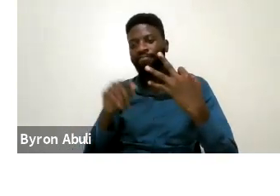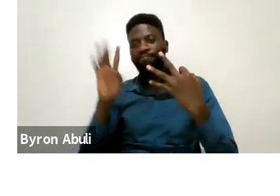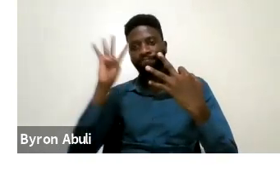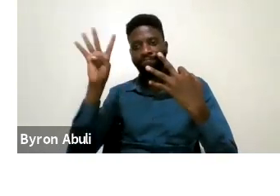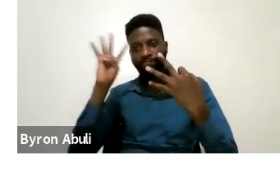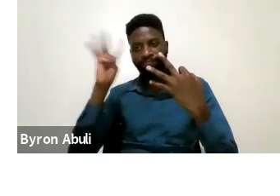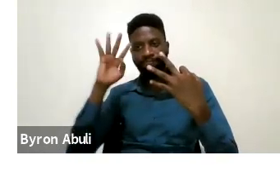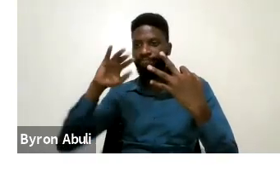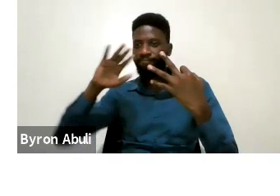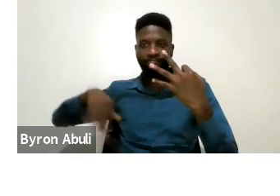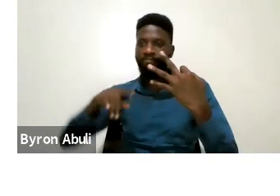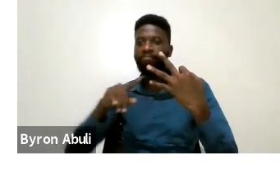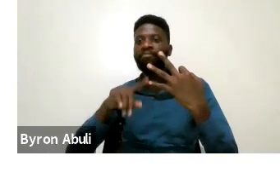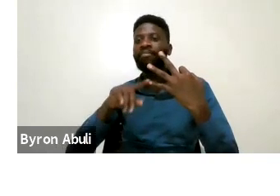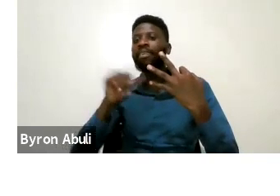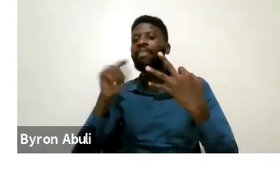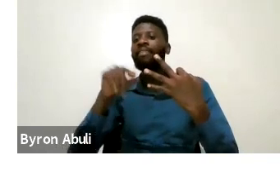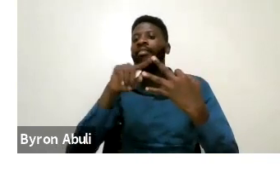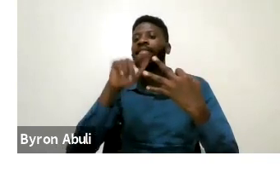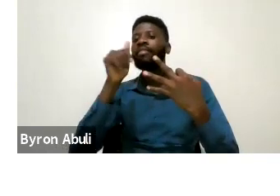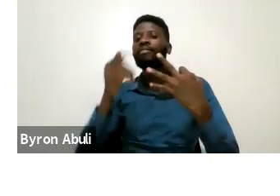an individual?